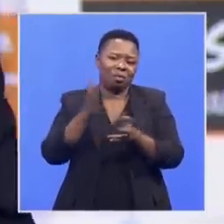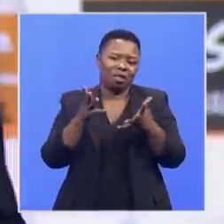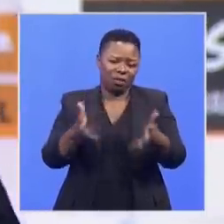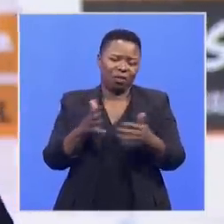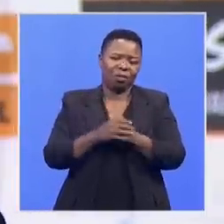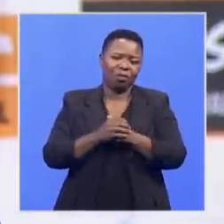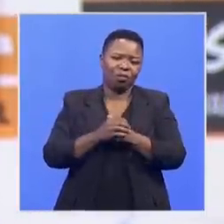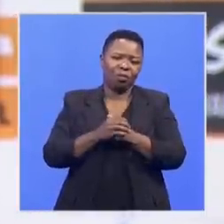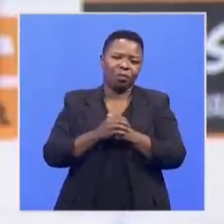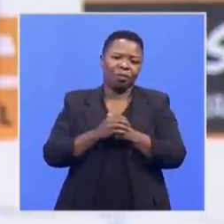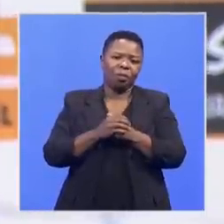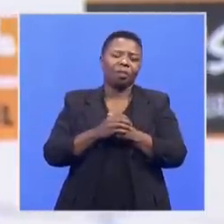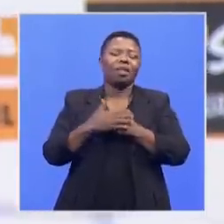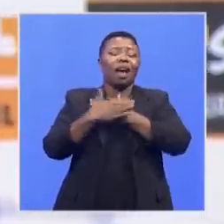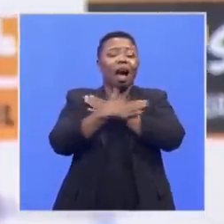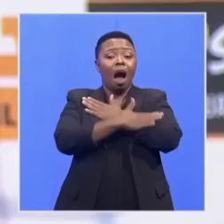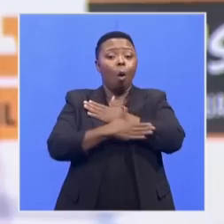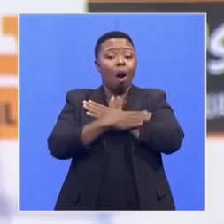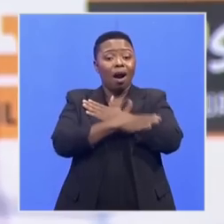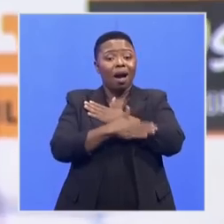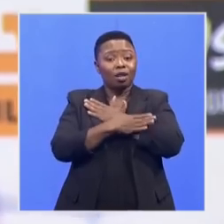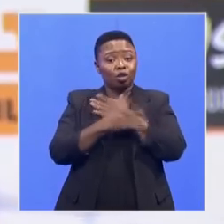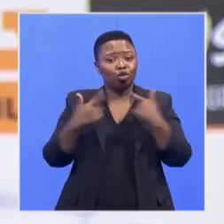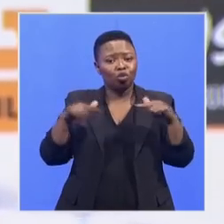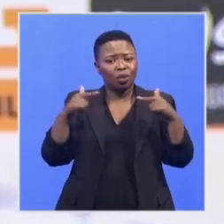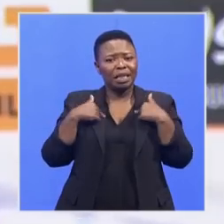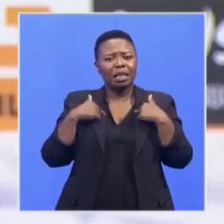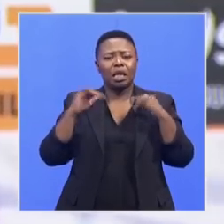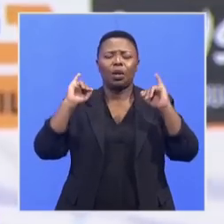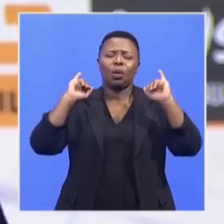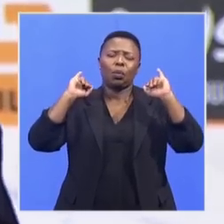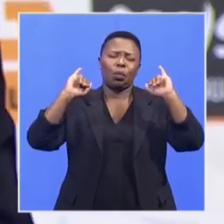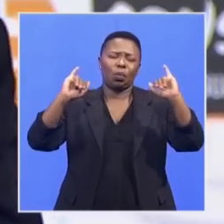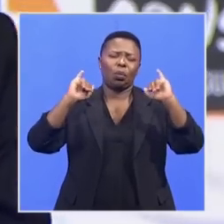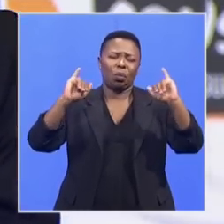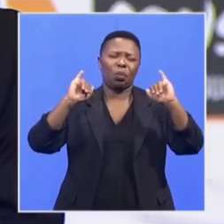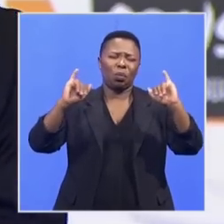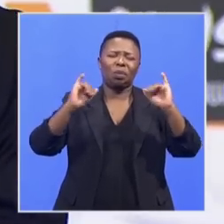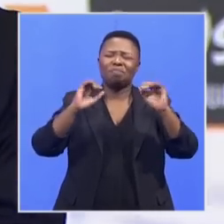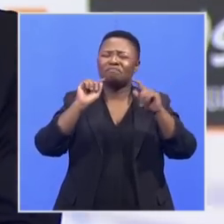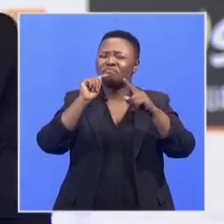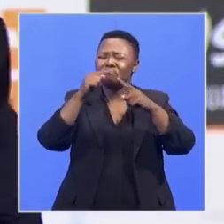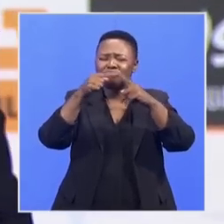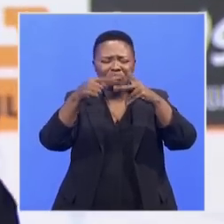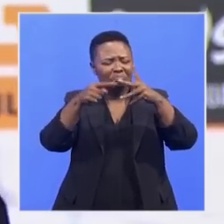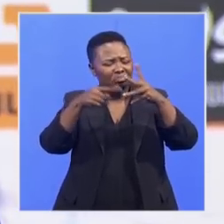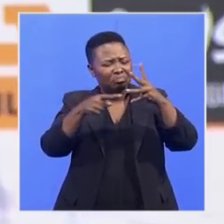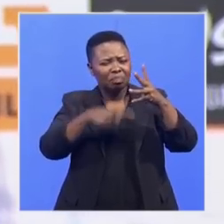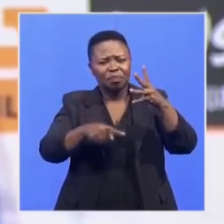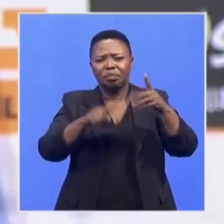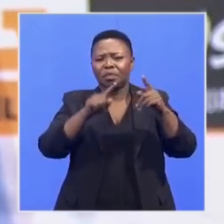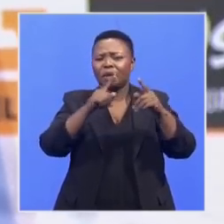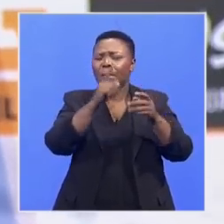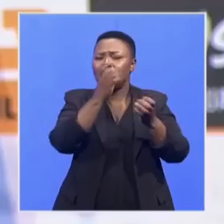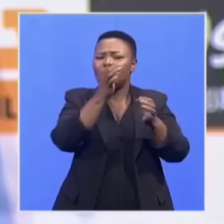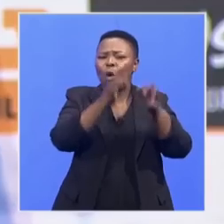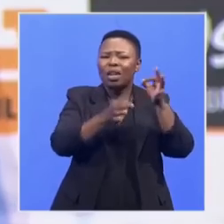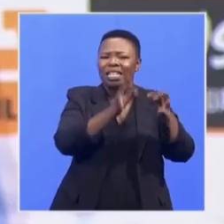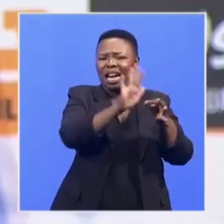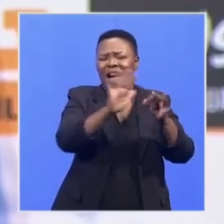hit by a number of crises: political, global,